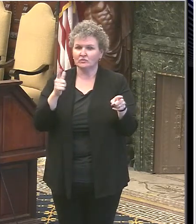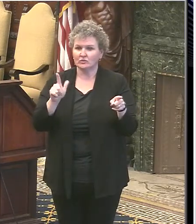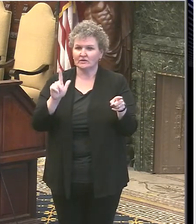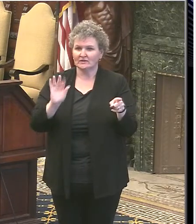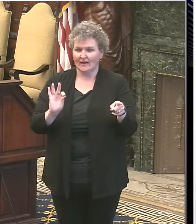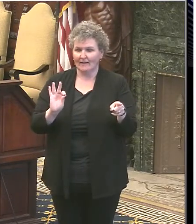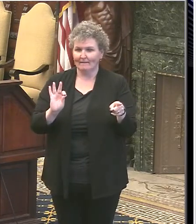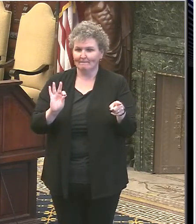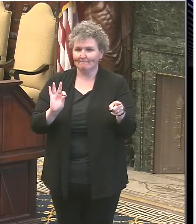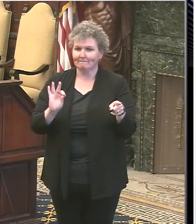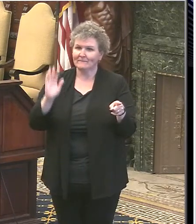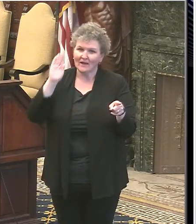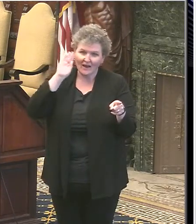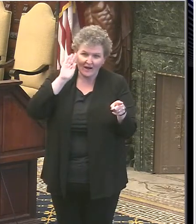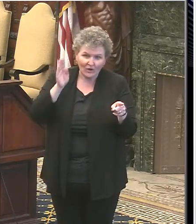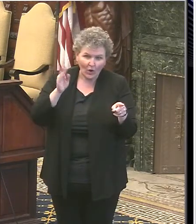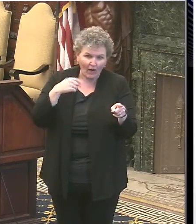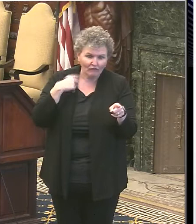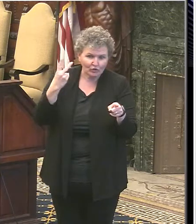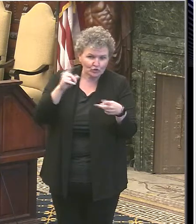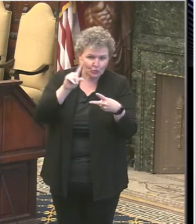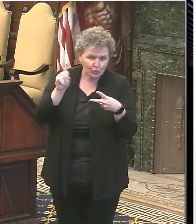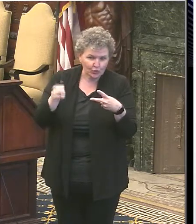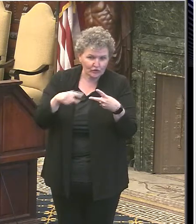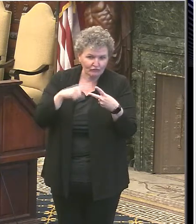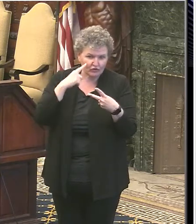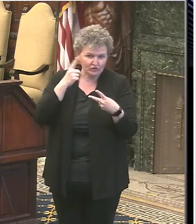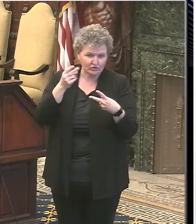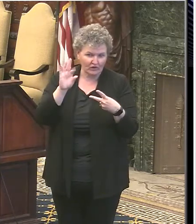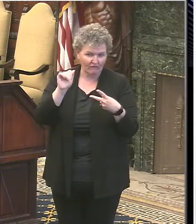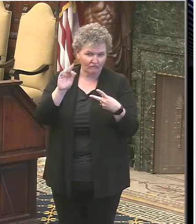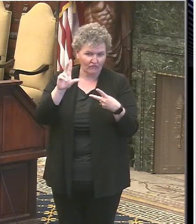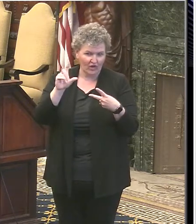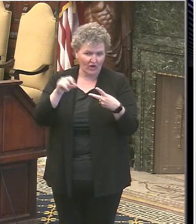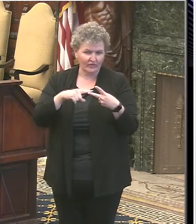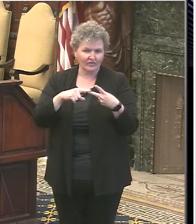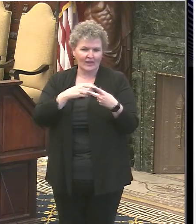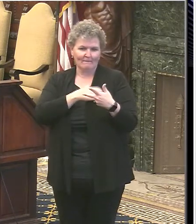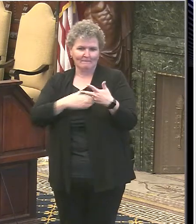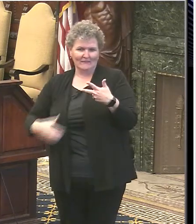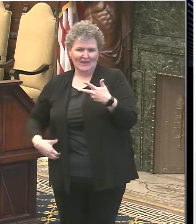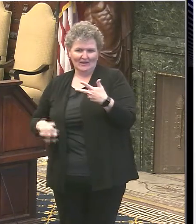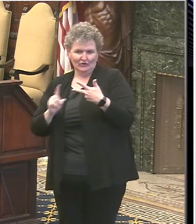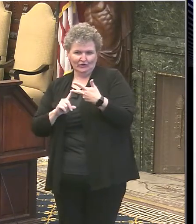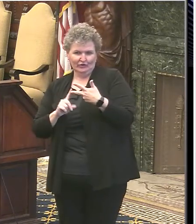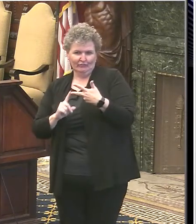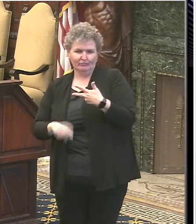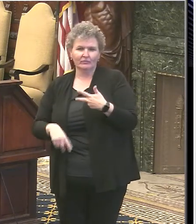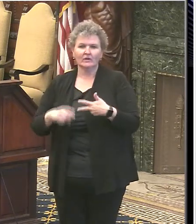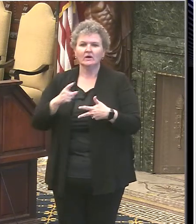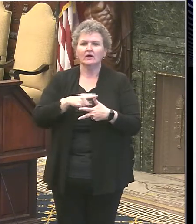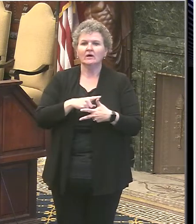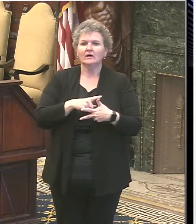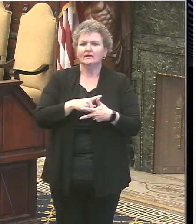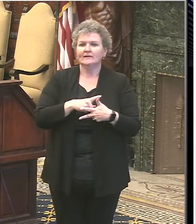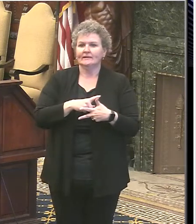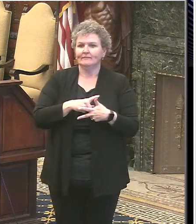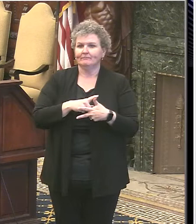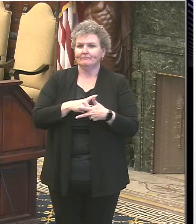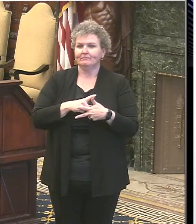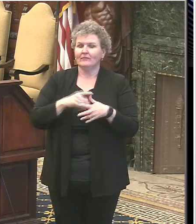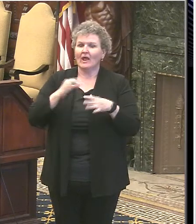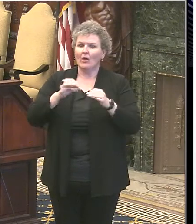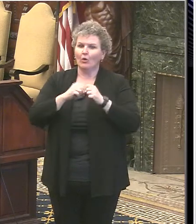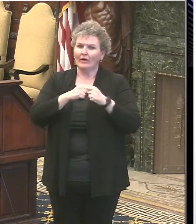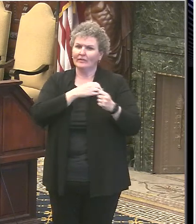Yeah, hello. 2 questions for Dr. Farley and then one for the mayor. Dr. Farley, a group of gym owners, a coalition of gym owners, had a workout